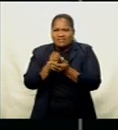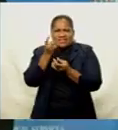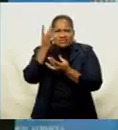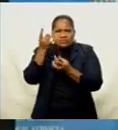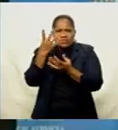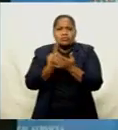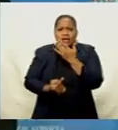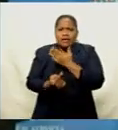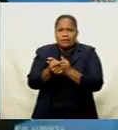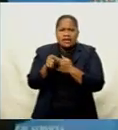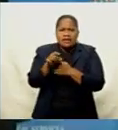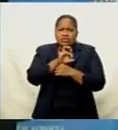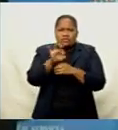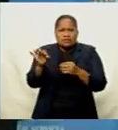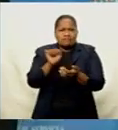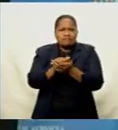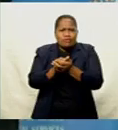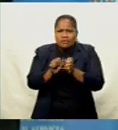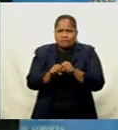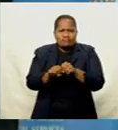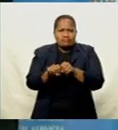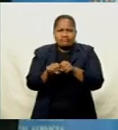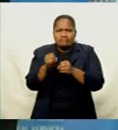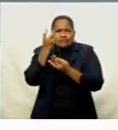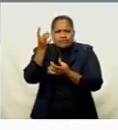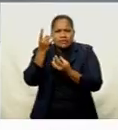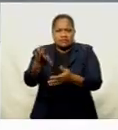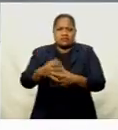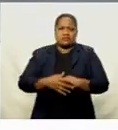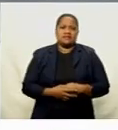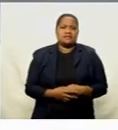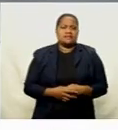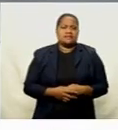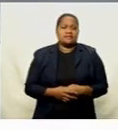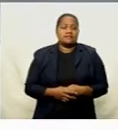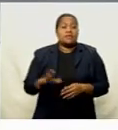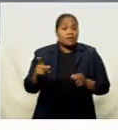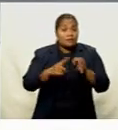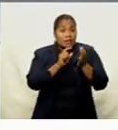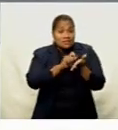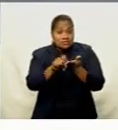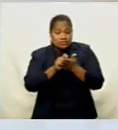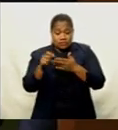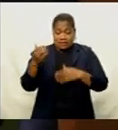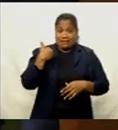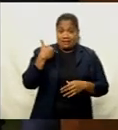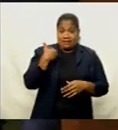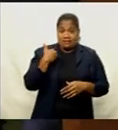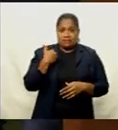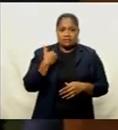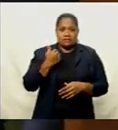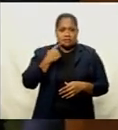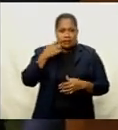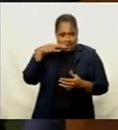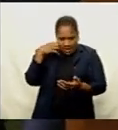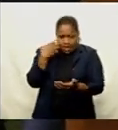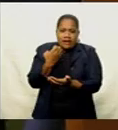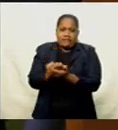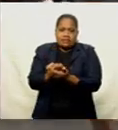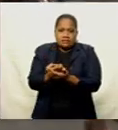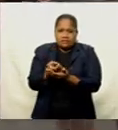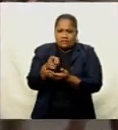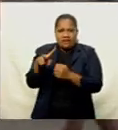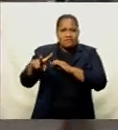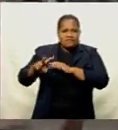wildfire. This outbreak is more serious than anything we faced before. According to the Permanent Secretary for Health, evidence of the deadly virus is clear